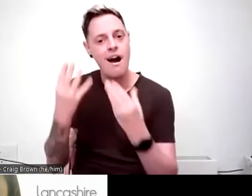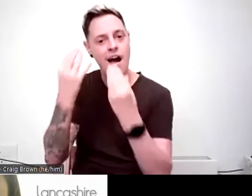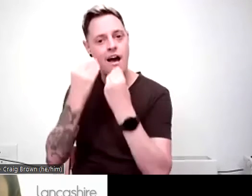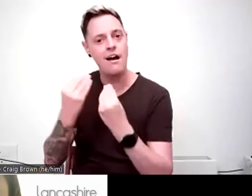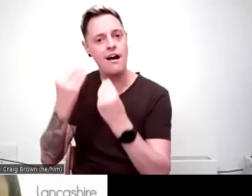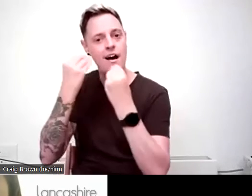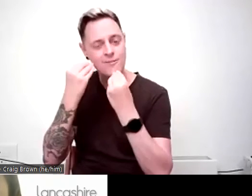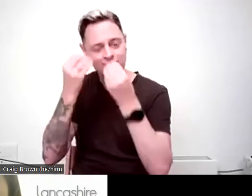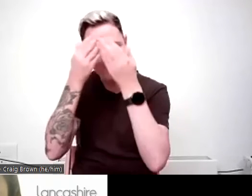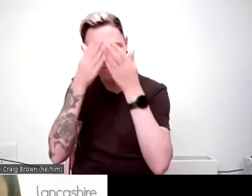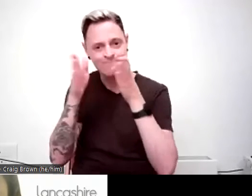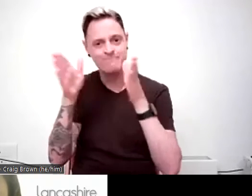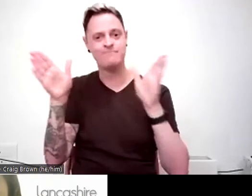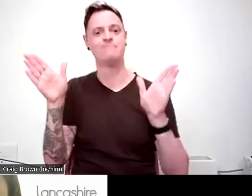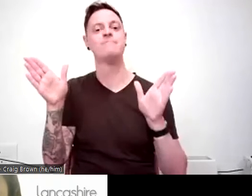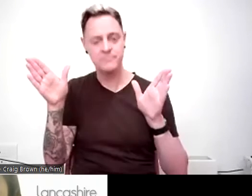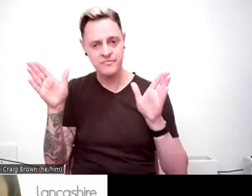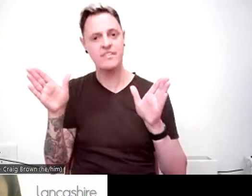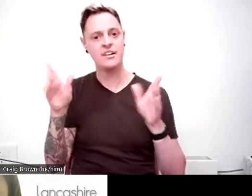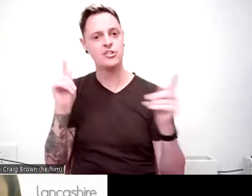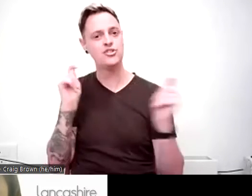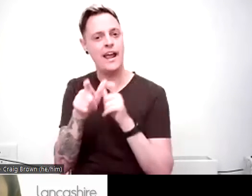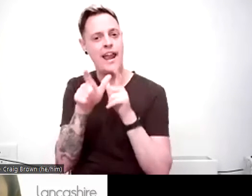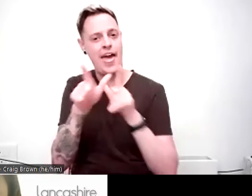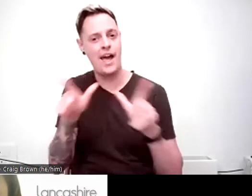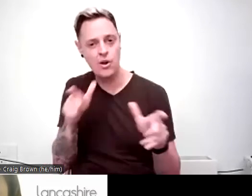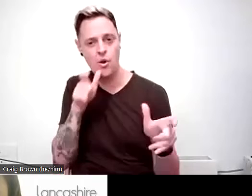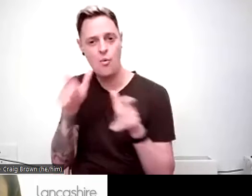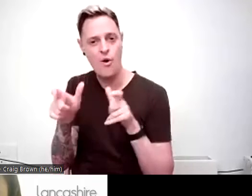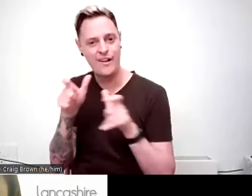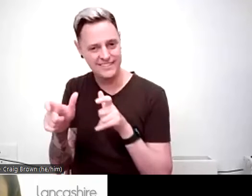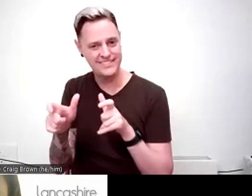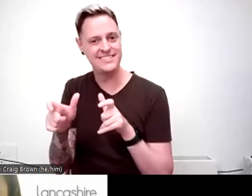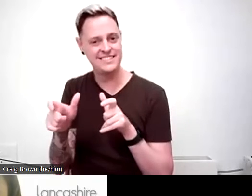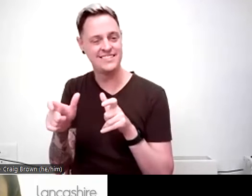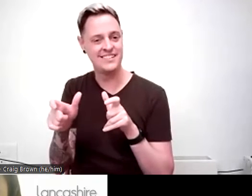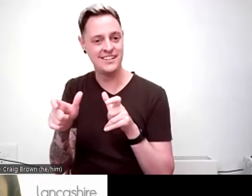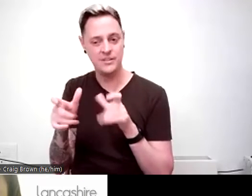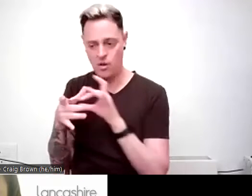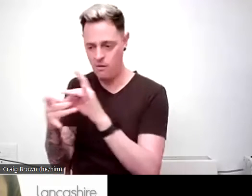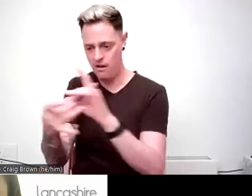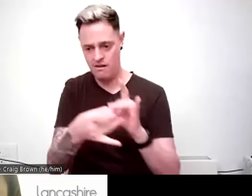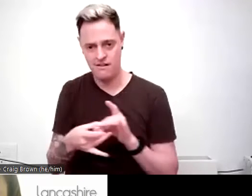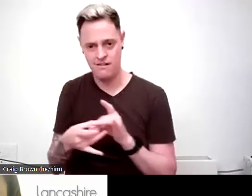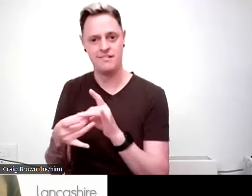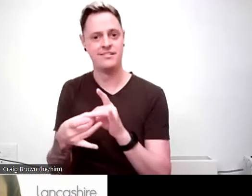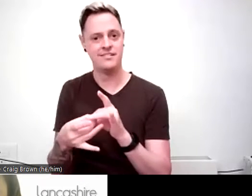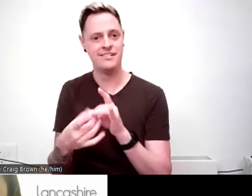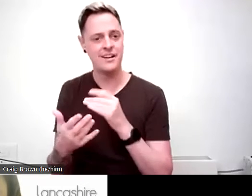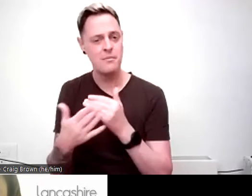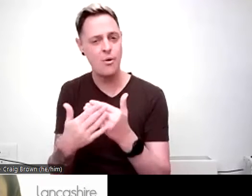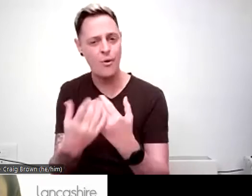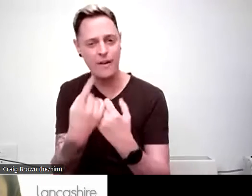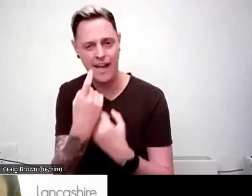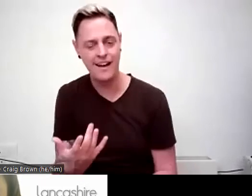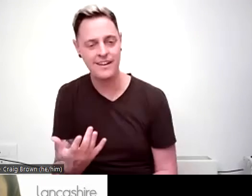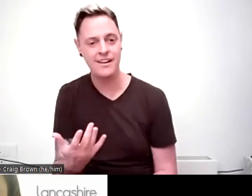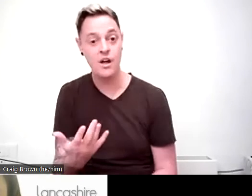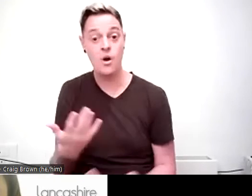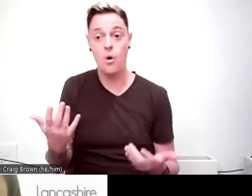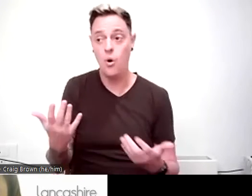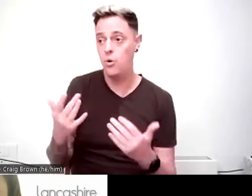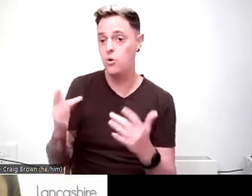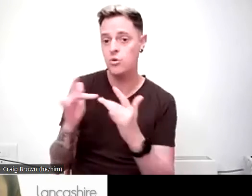yourself, developing an understanding, reaching out to queer organizations,